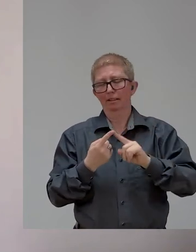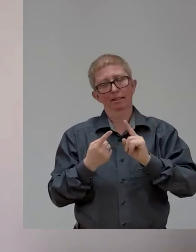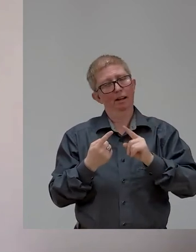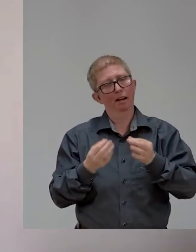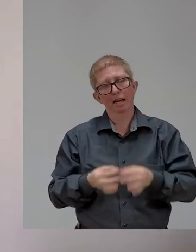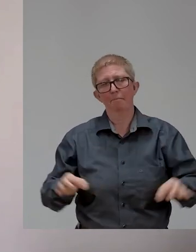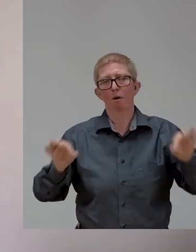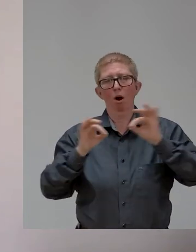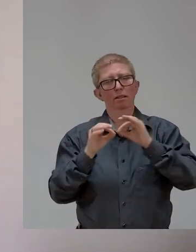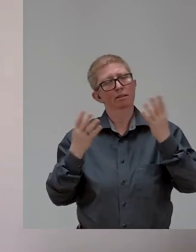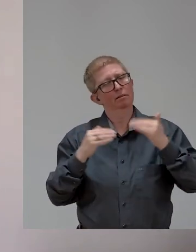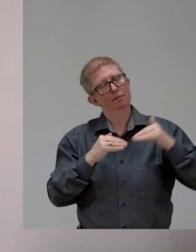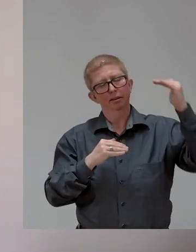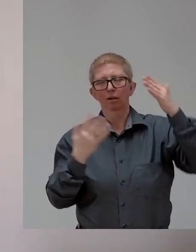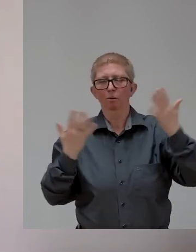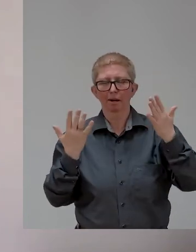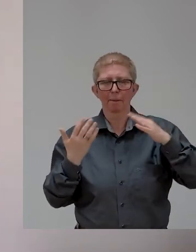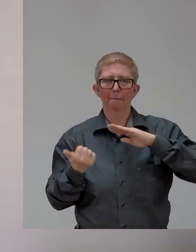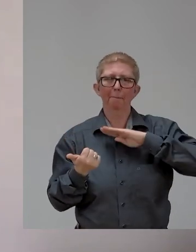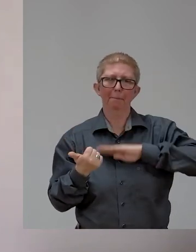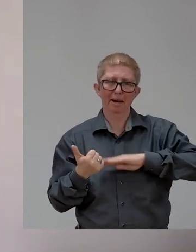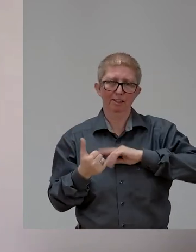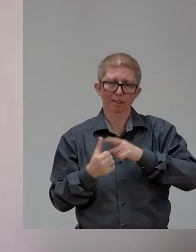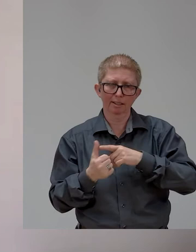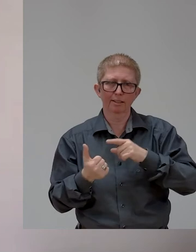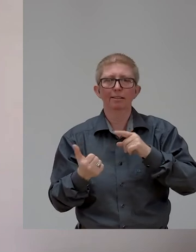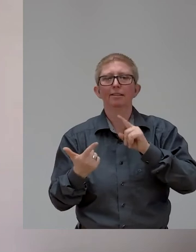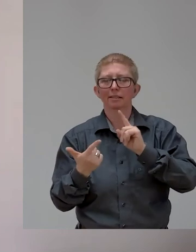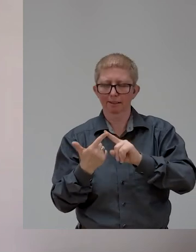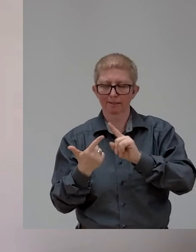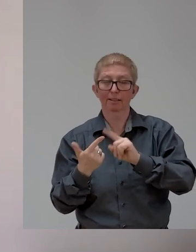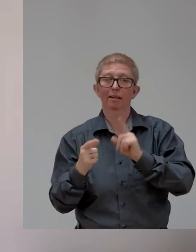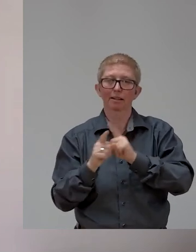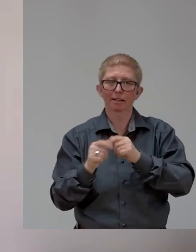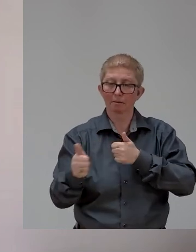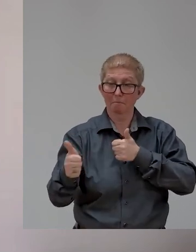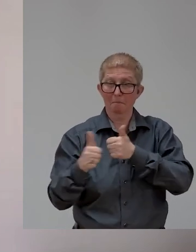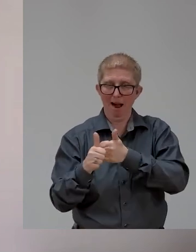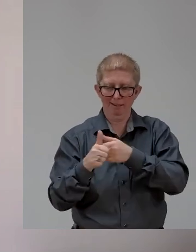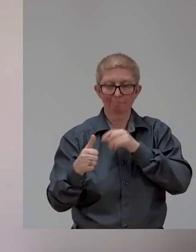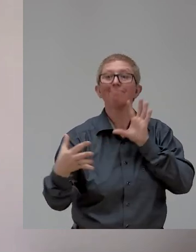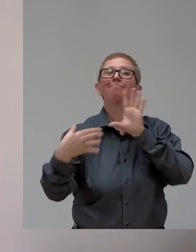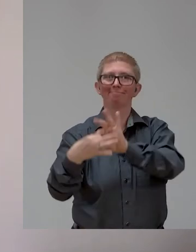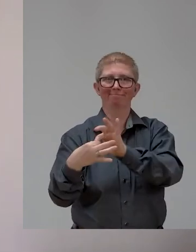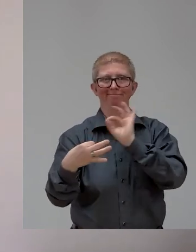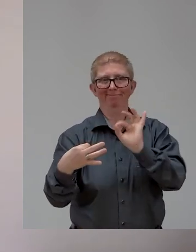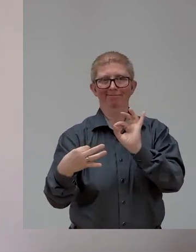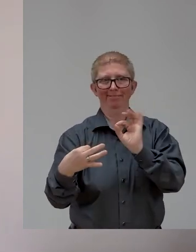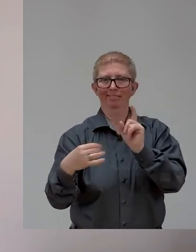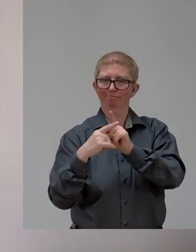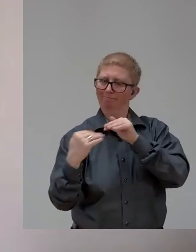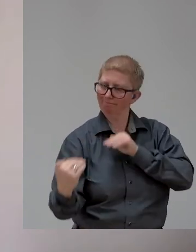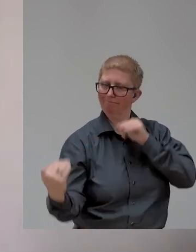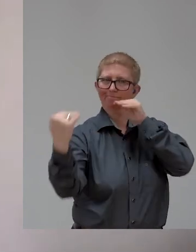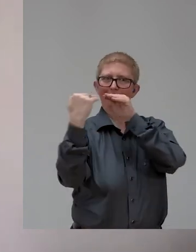just around finding a partner who shared our values and could also share in our vision.